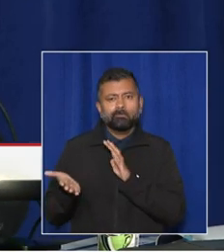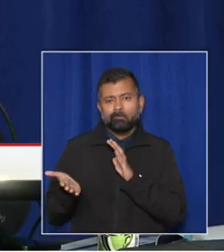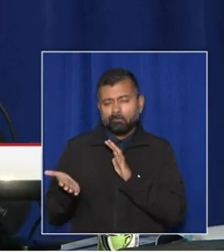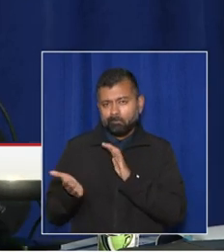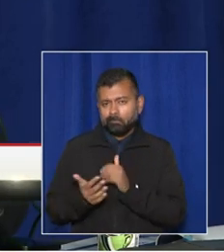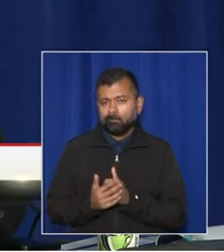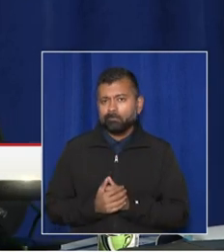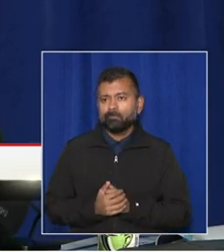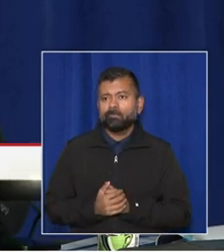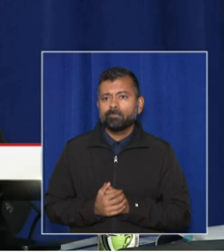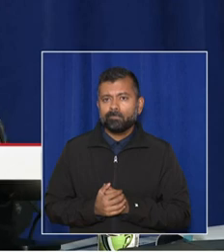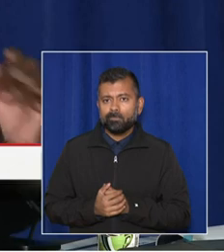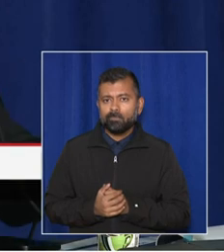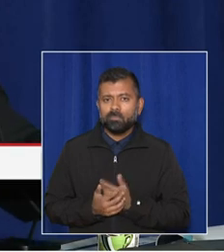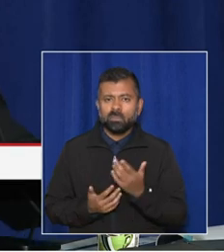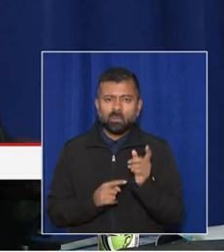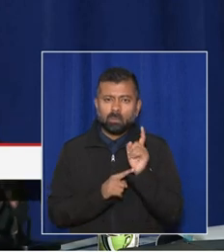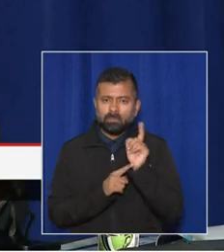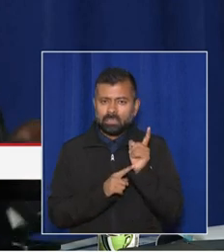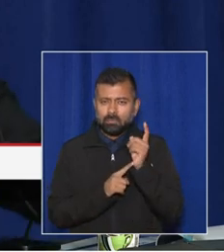It's going to take a second. We have